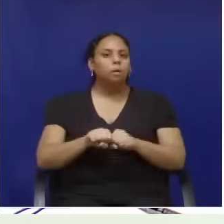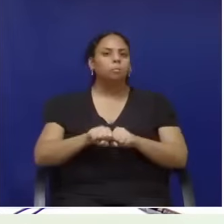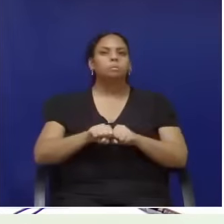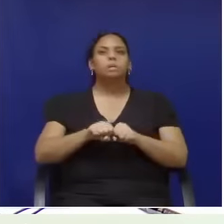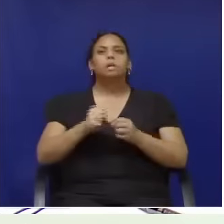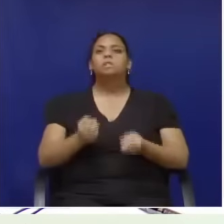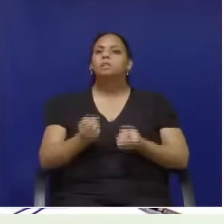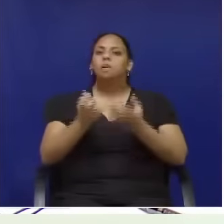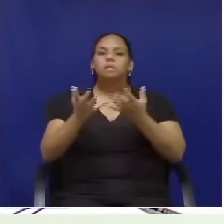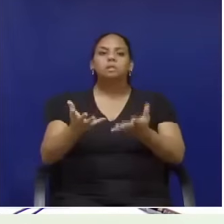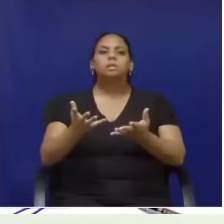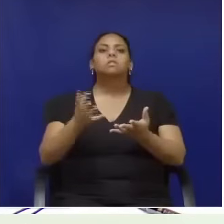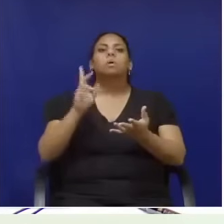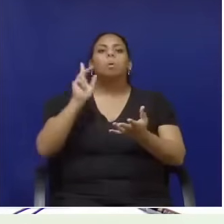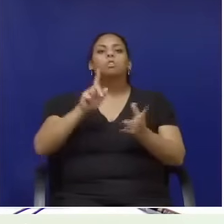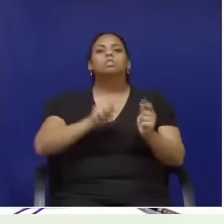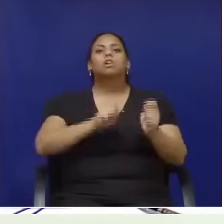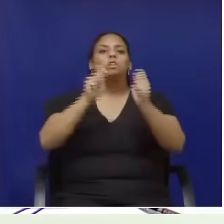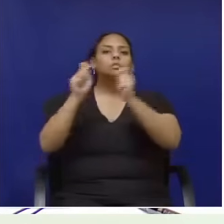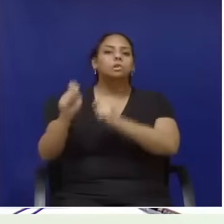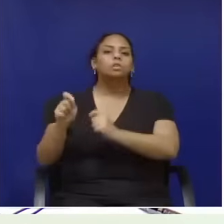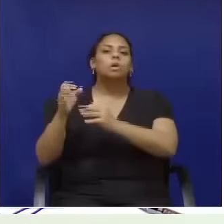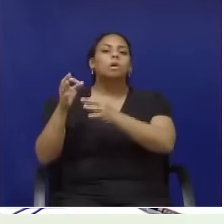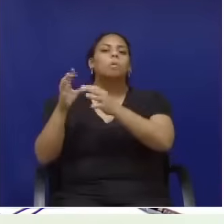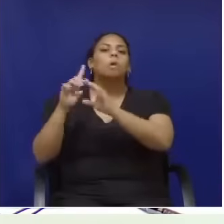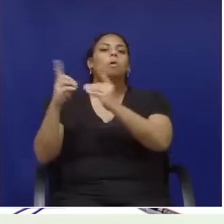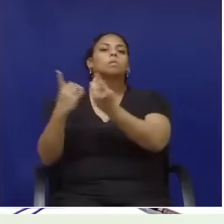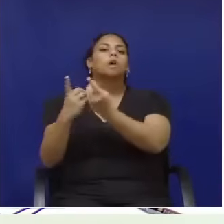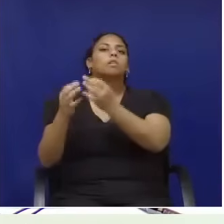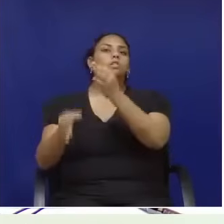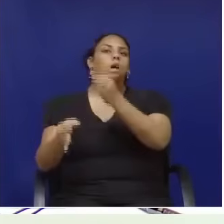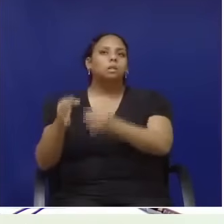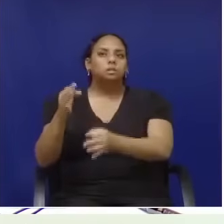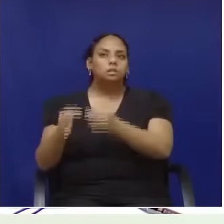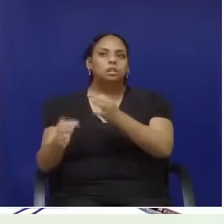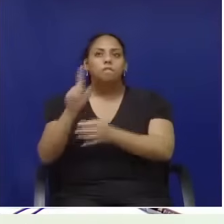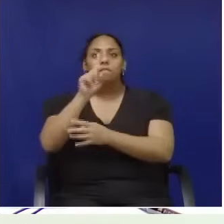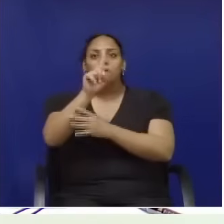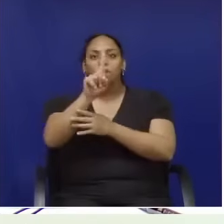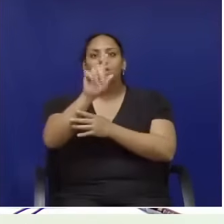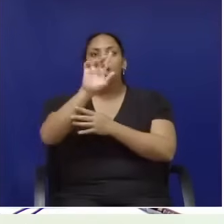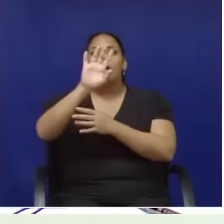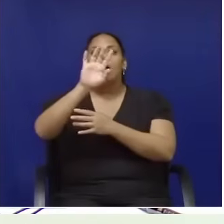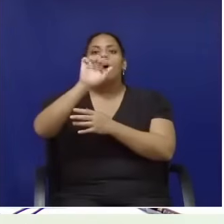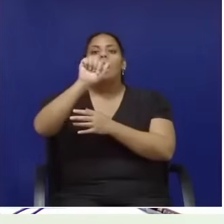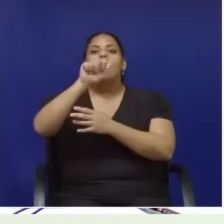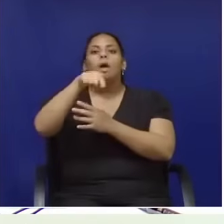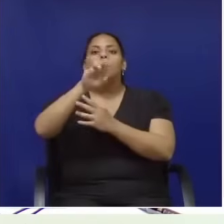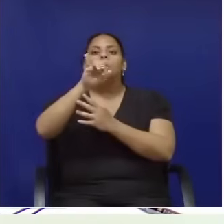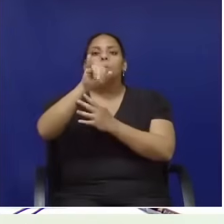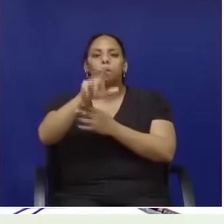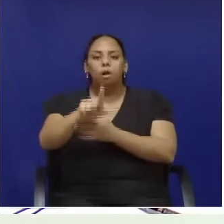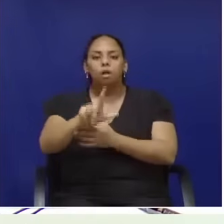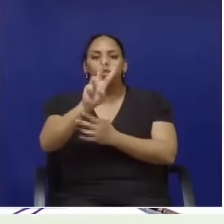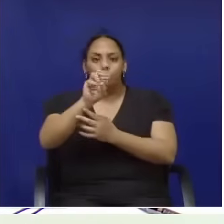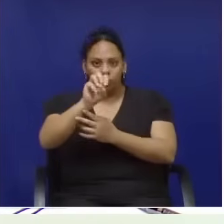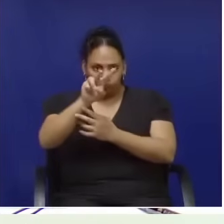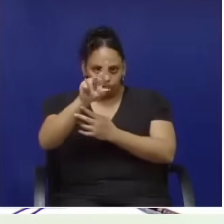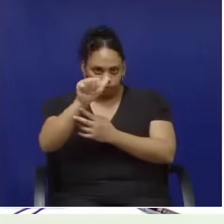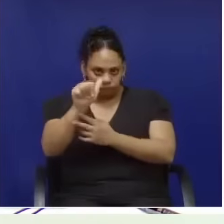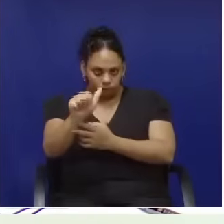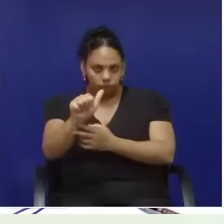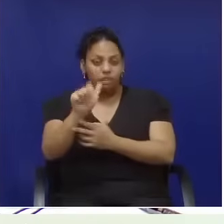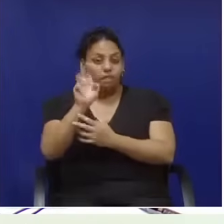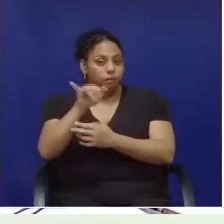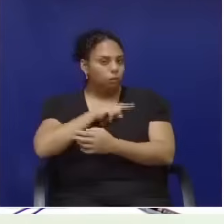from the Department of Justice to the OCJ only on the 1st of April 2026. Hence, they don't know. Meaning